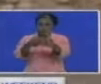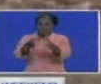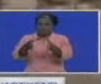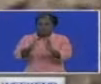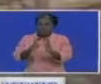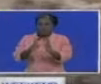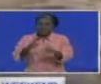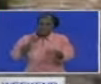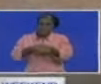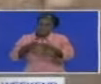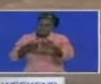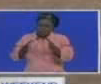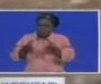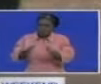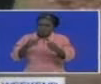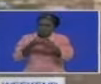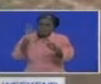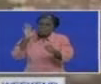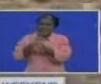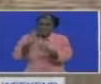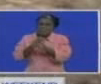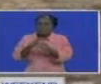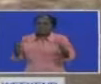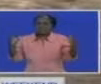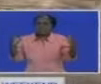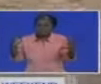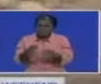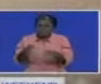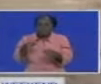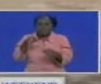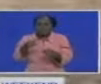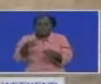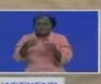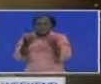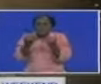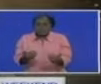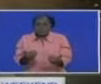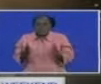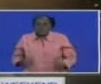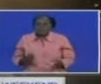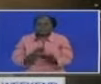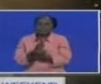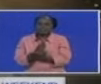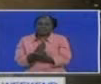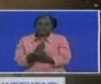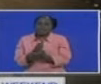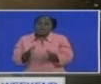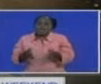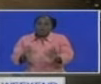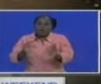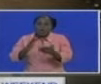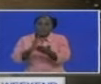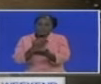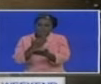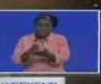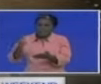the barricading of the road, hundreds of residents are said to be in dire need of humanitarian assistance. The road between